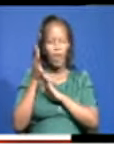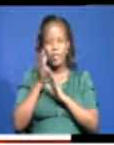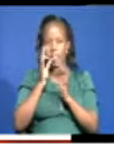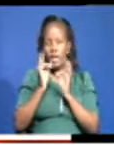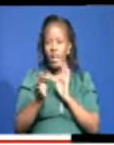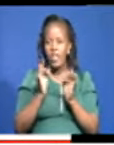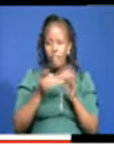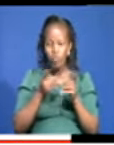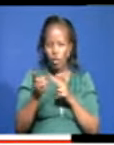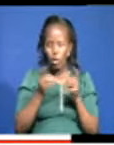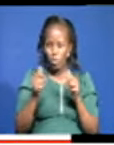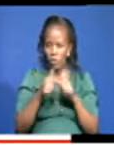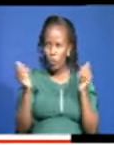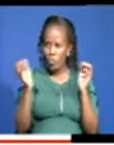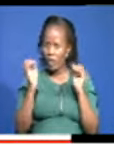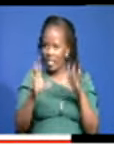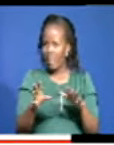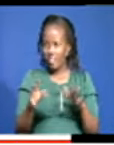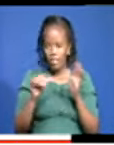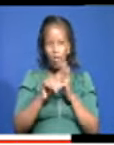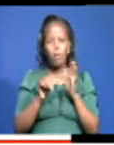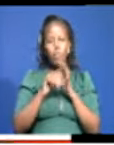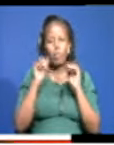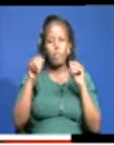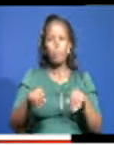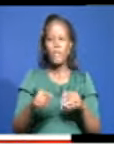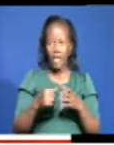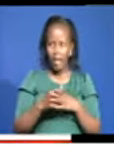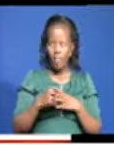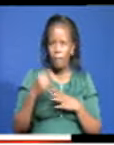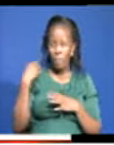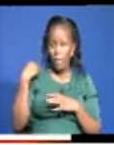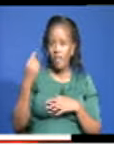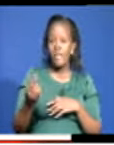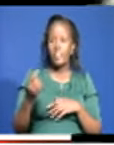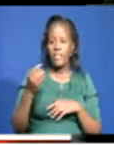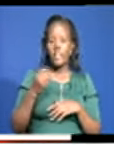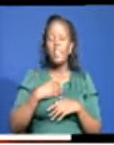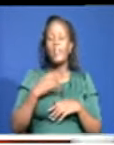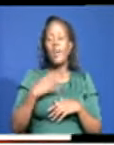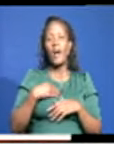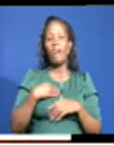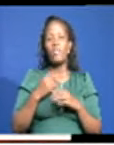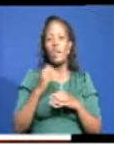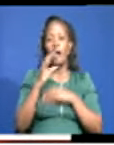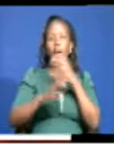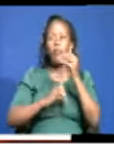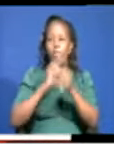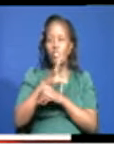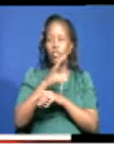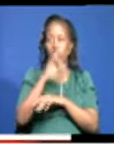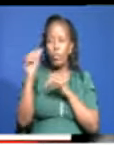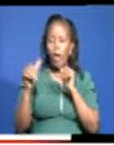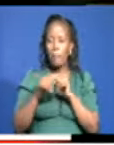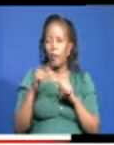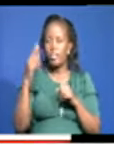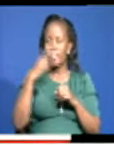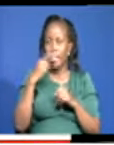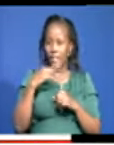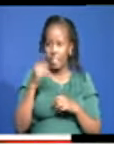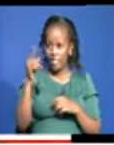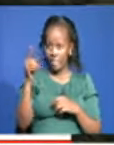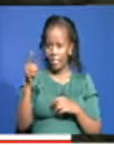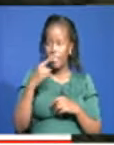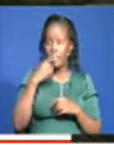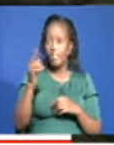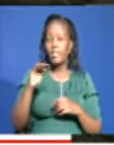hand. Yesterday, a video with the dwindling, dancy, bright red figures alleged to be Mount Longonot